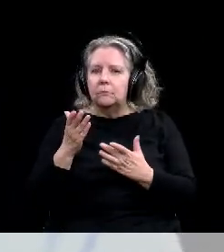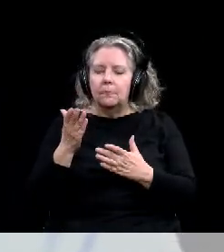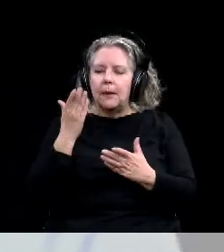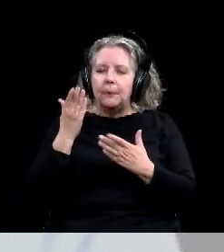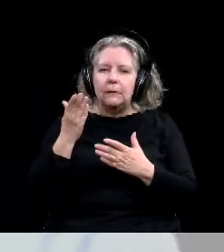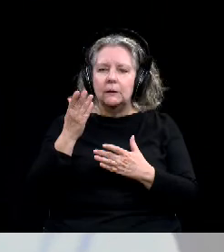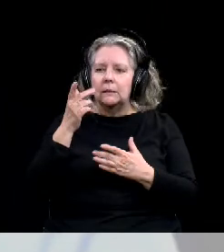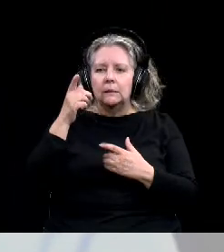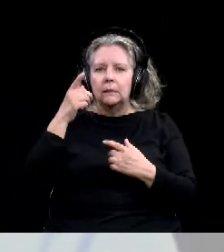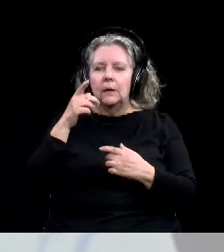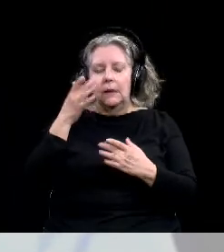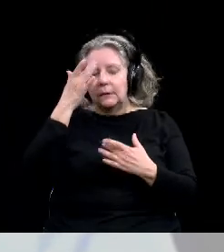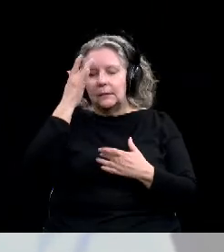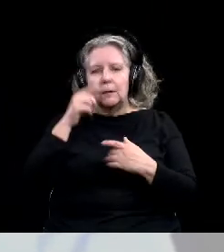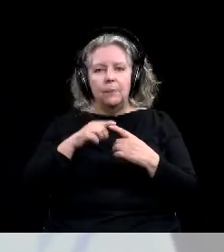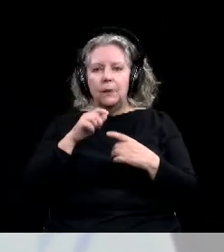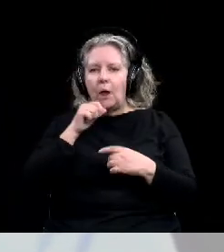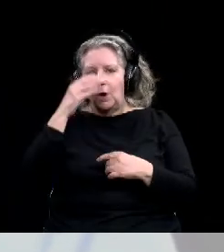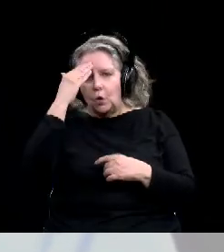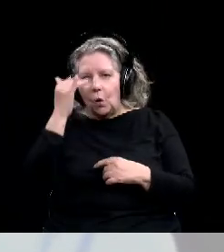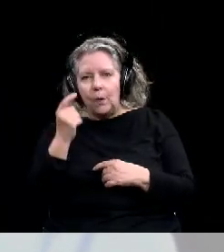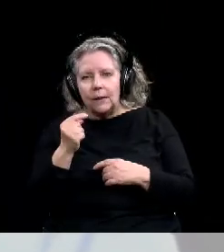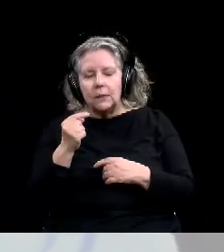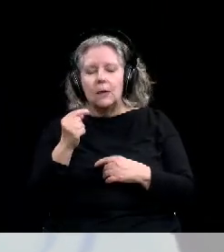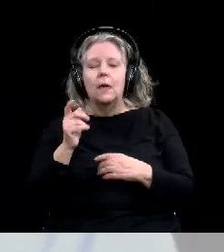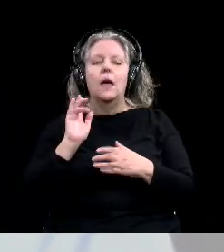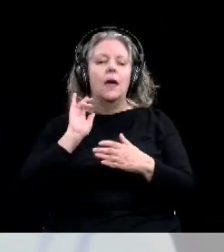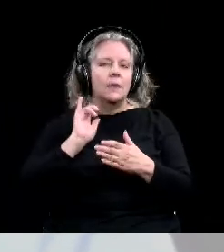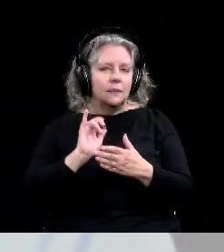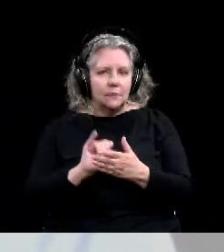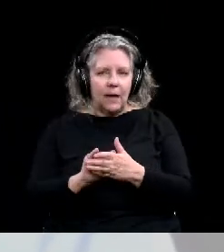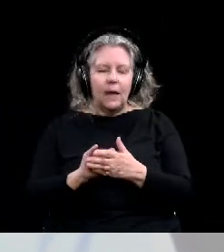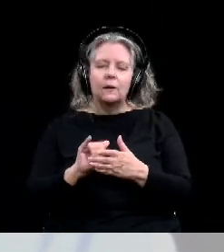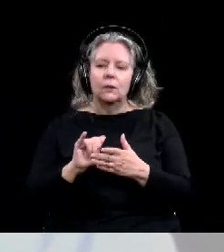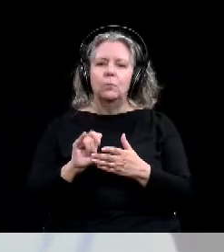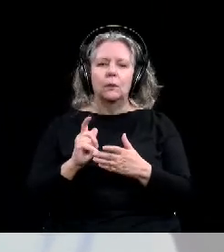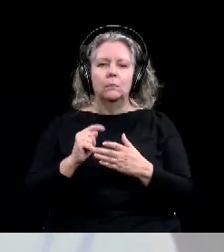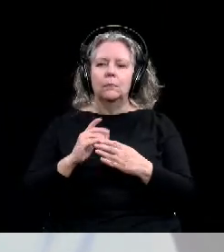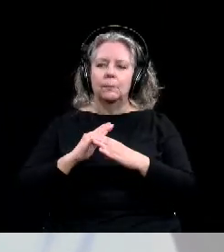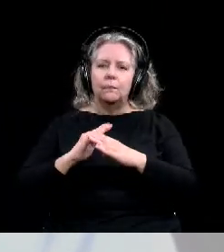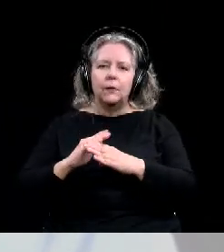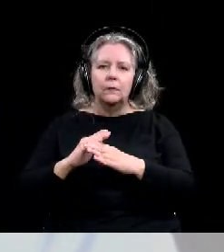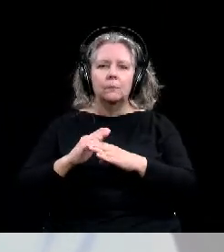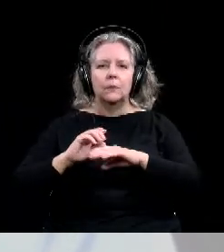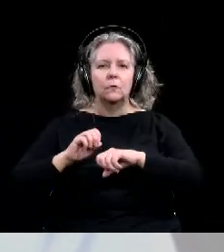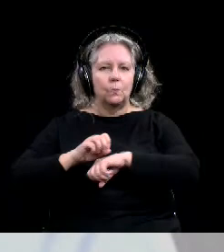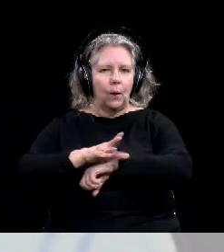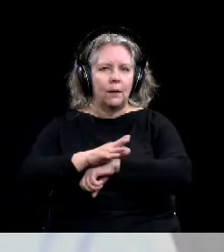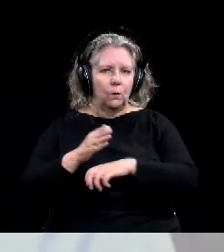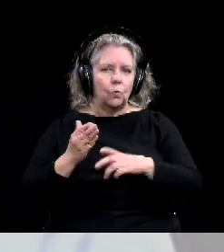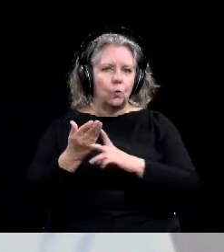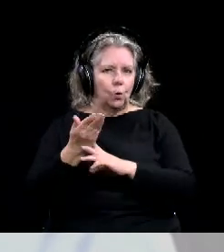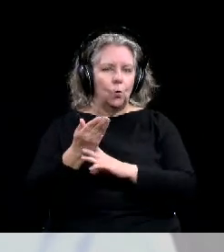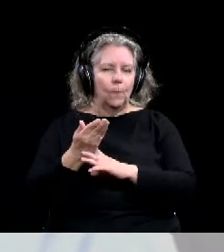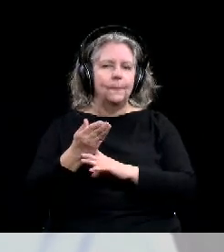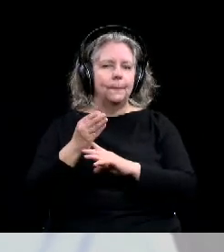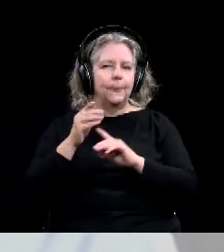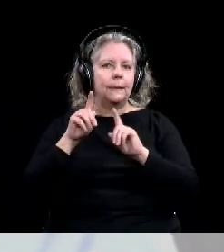we've got to test in order to discover. So I would just encourage us all to be really aggressive